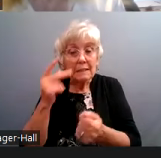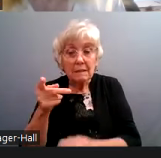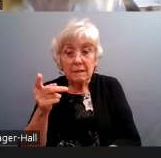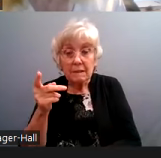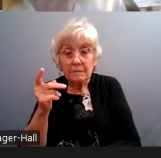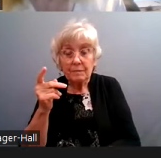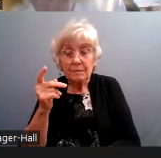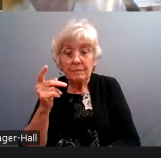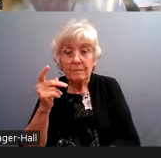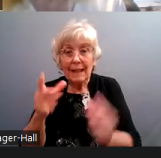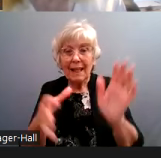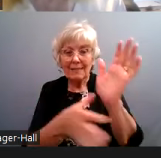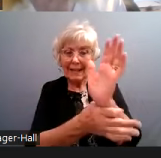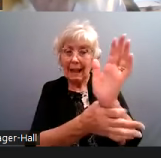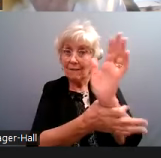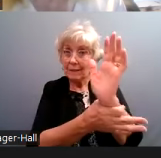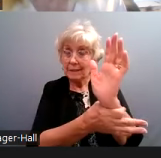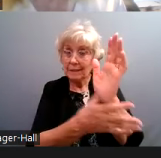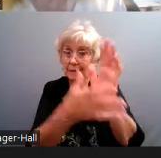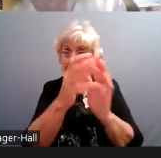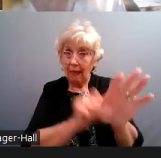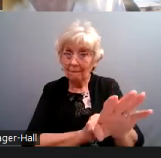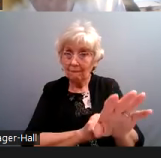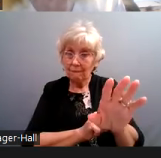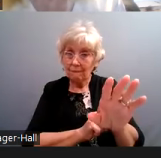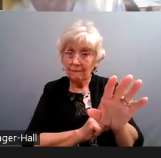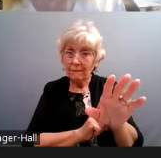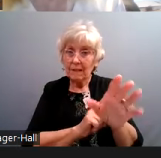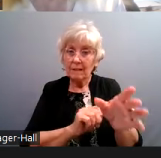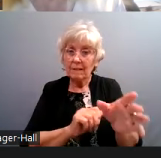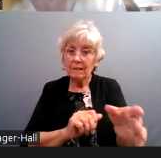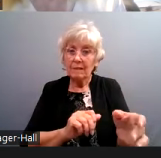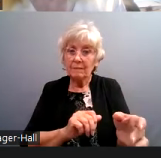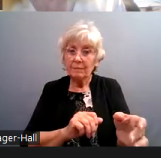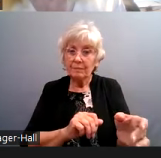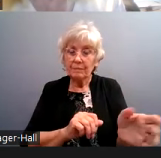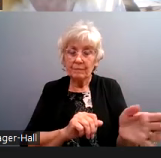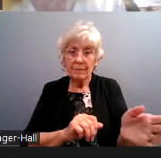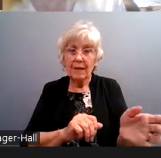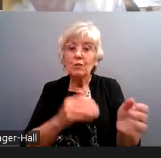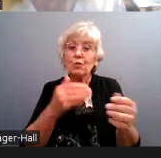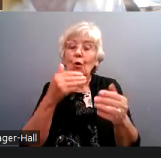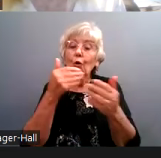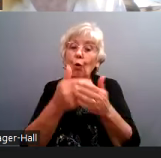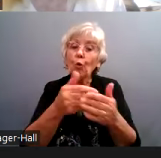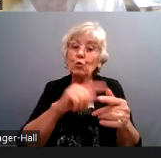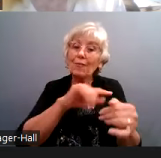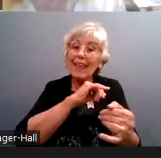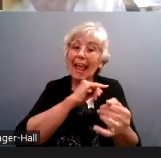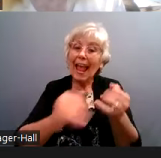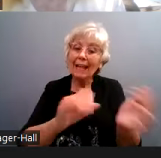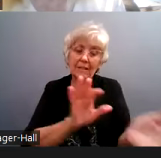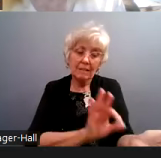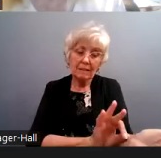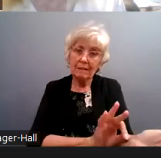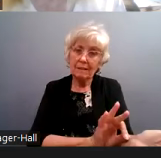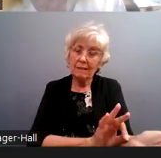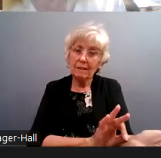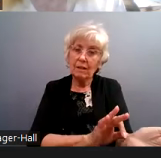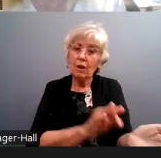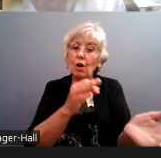it goes up to like about here on your wrist, right? Right. And then so I'll take it right near the end, because you don't want to I don't want to